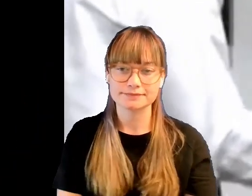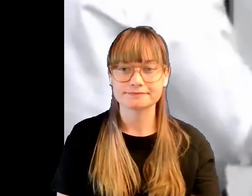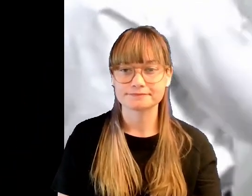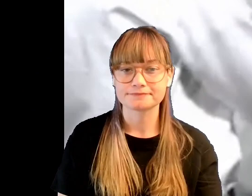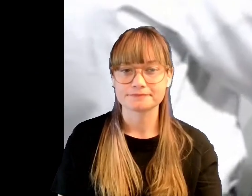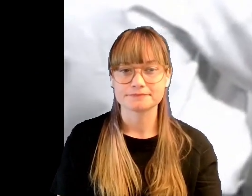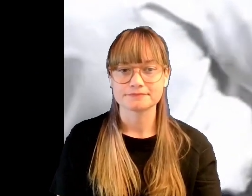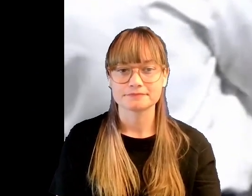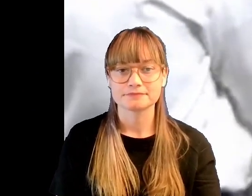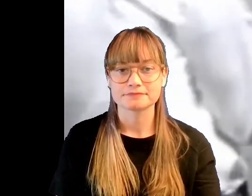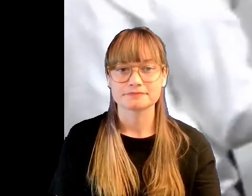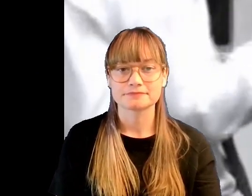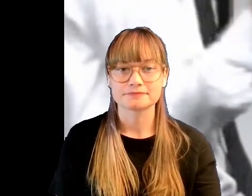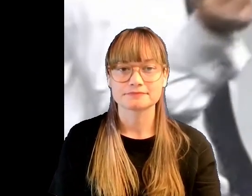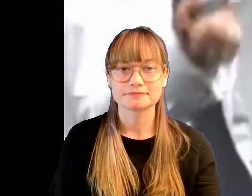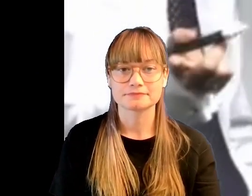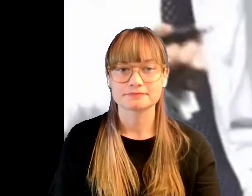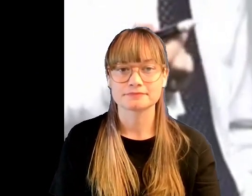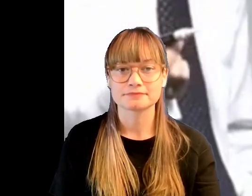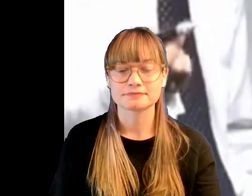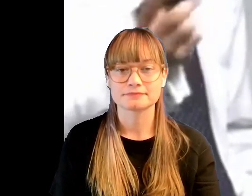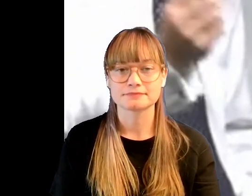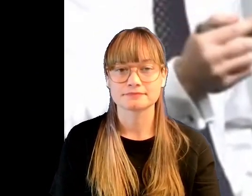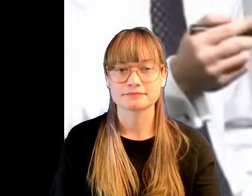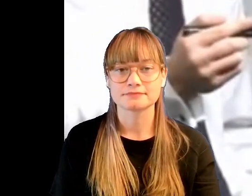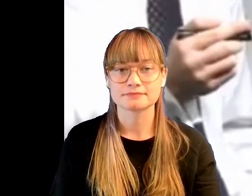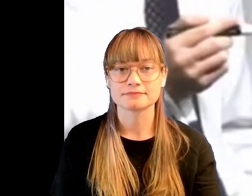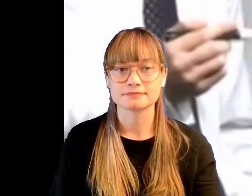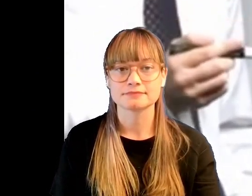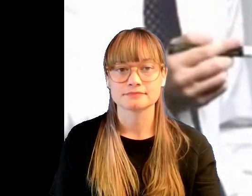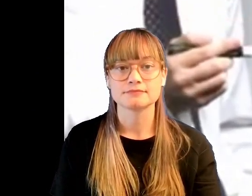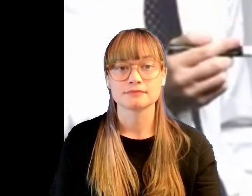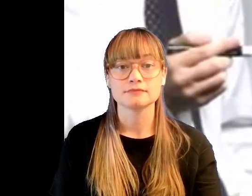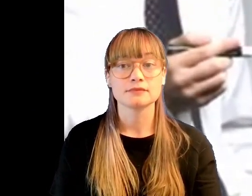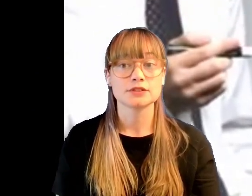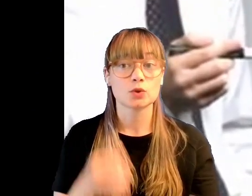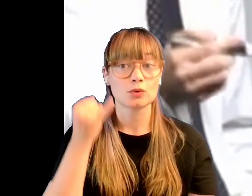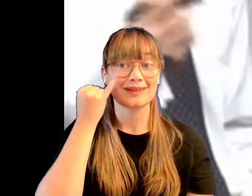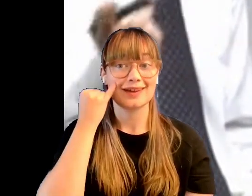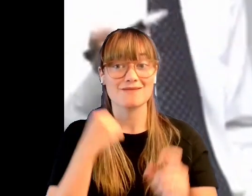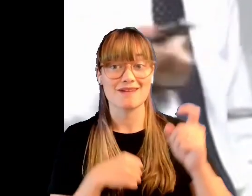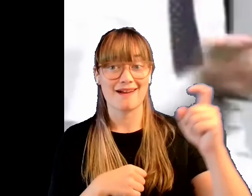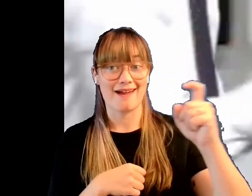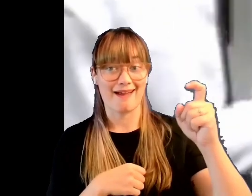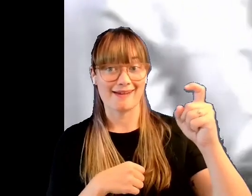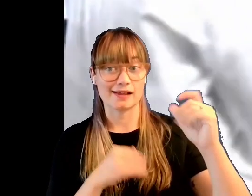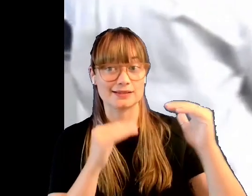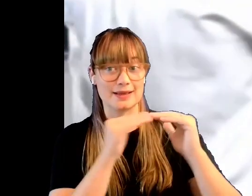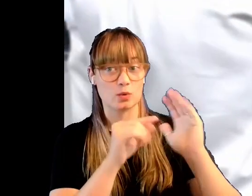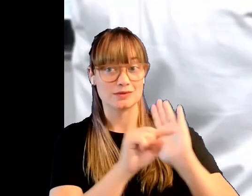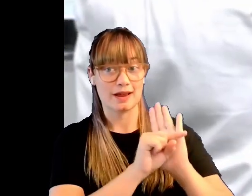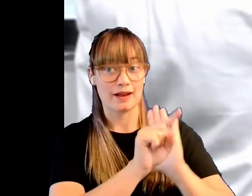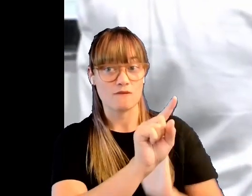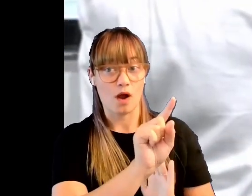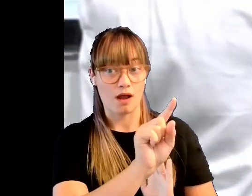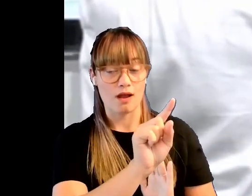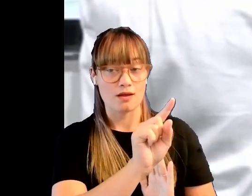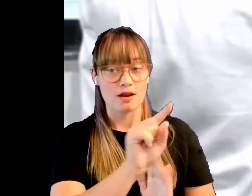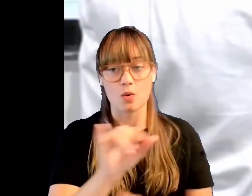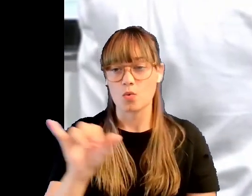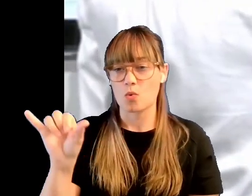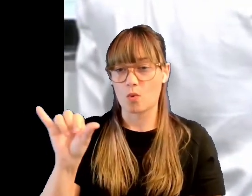which is 1/2. So when we have an input of -1 as x, our output is